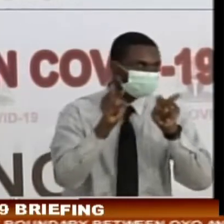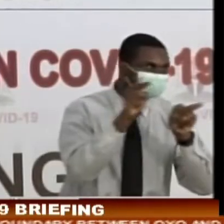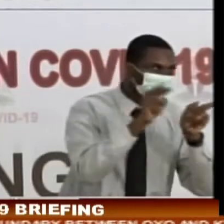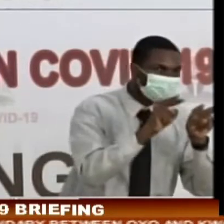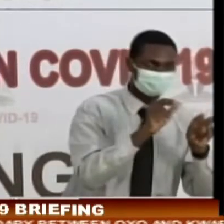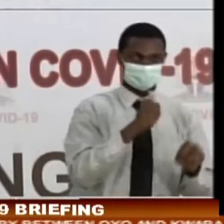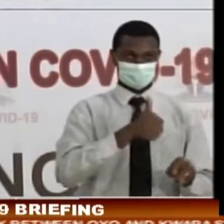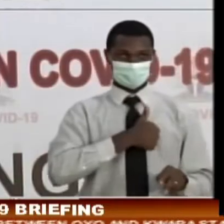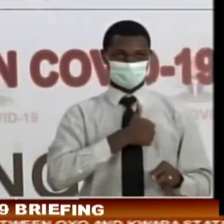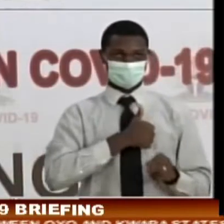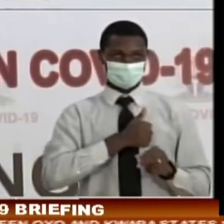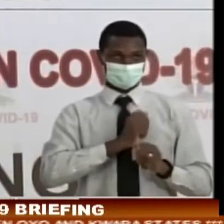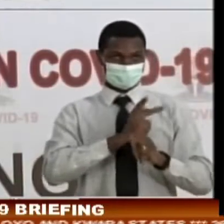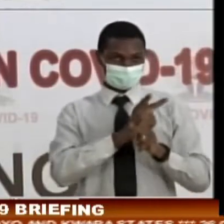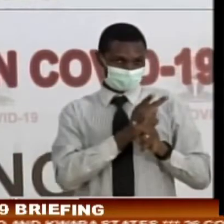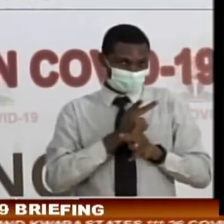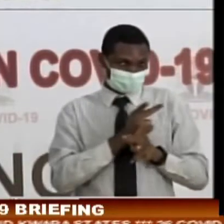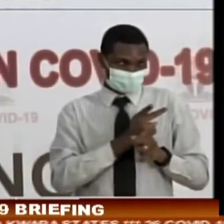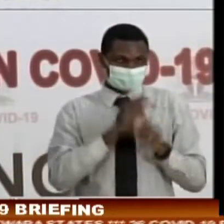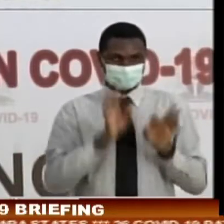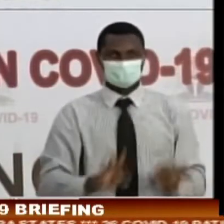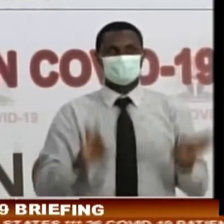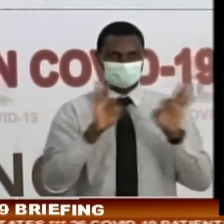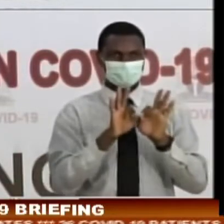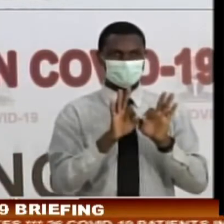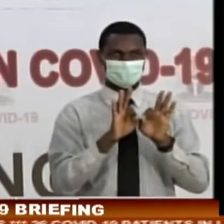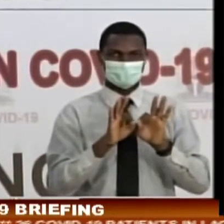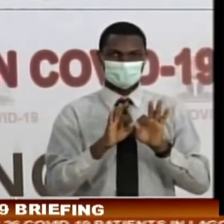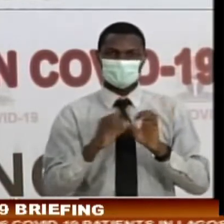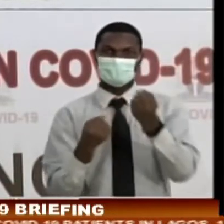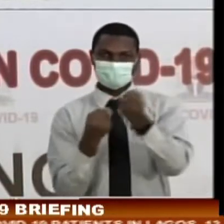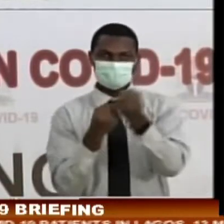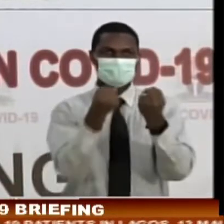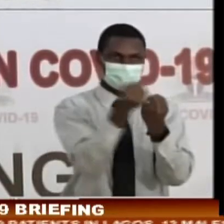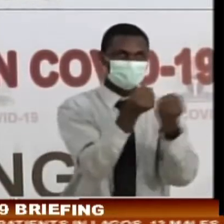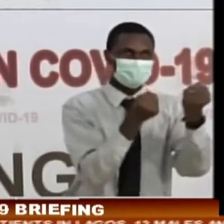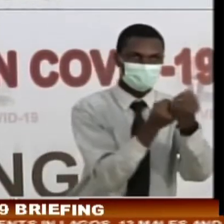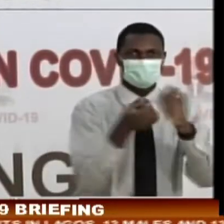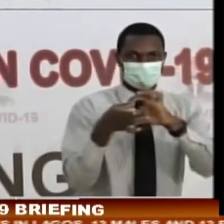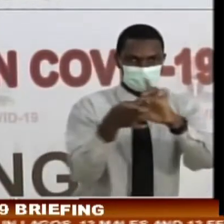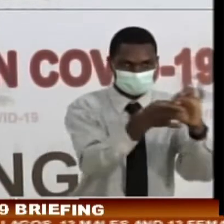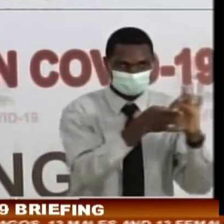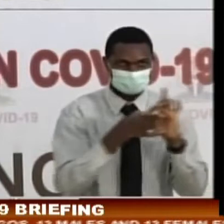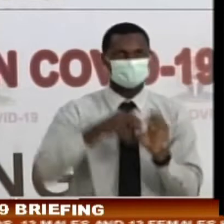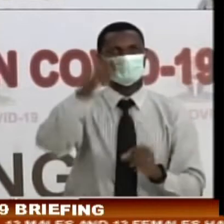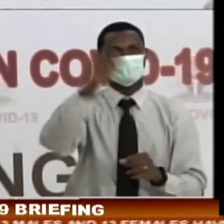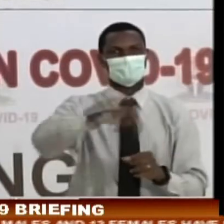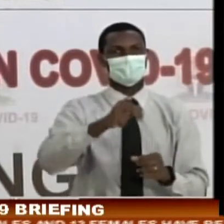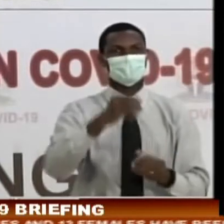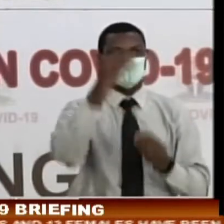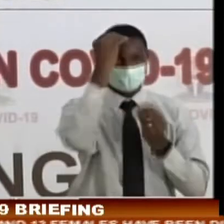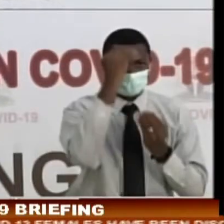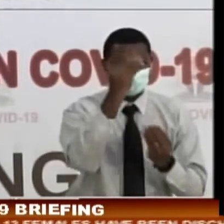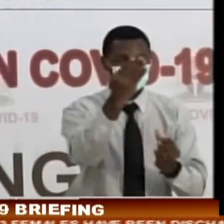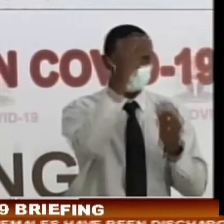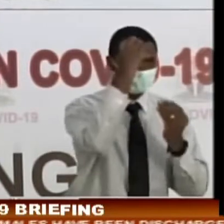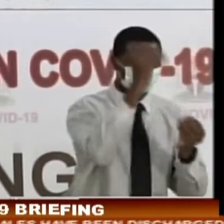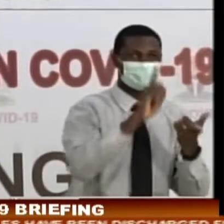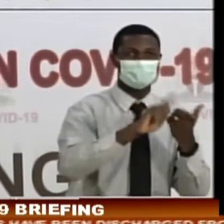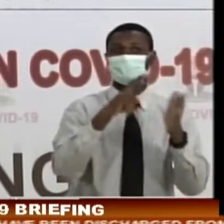self-preservation is important Collective action is necessary and compliance with guidelines